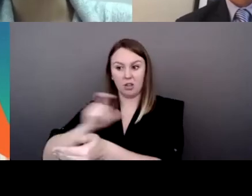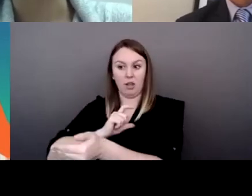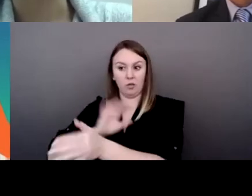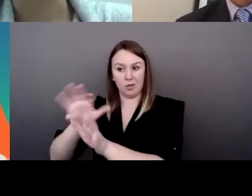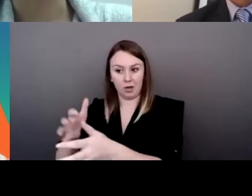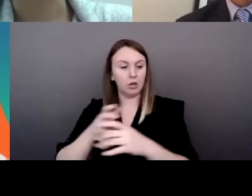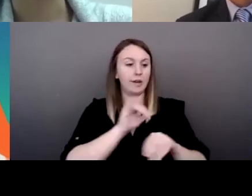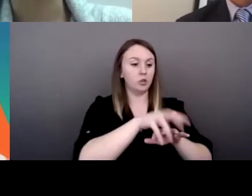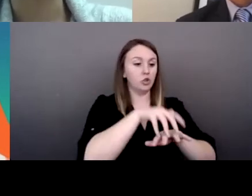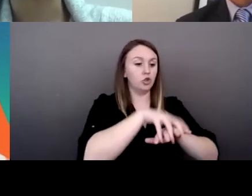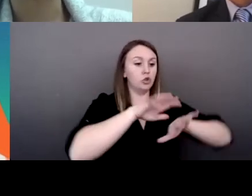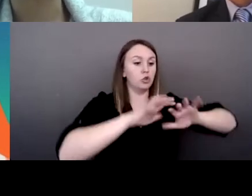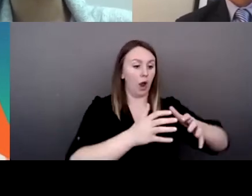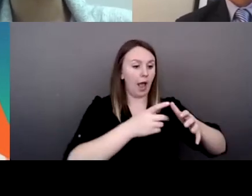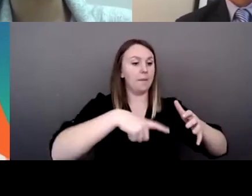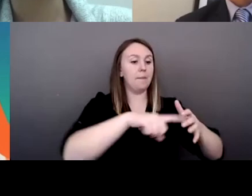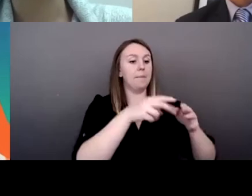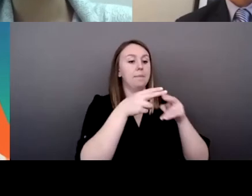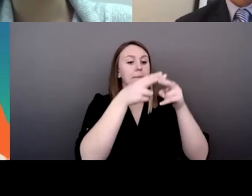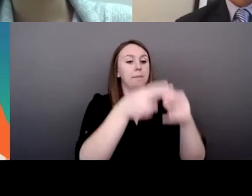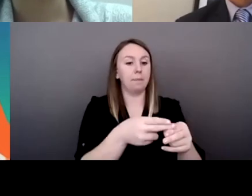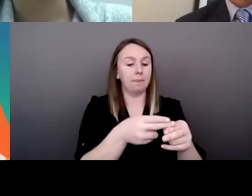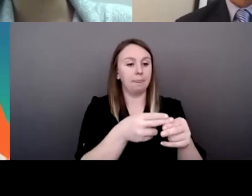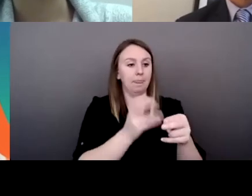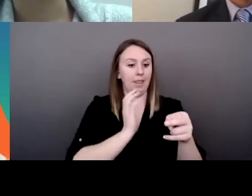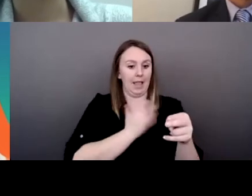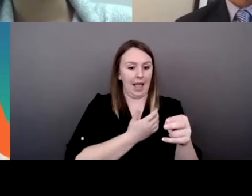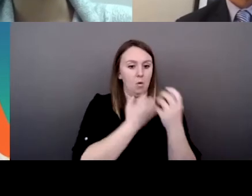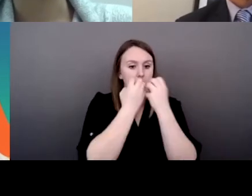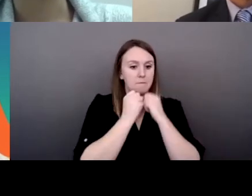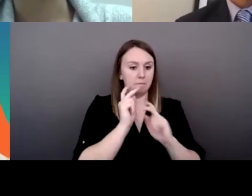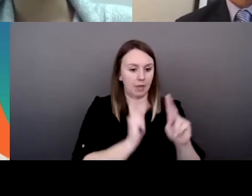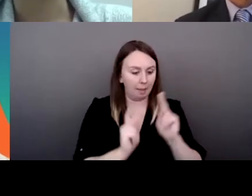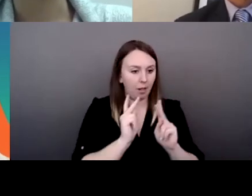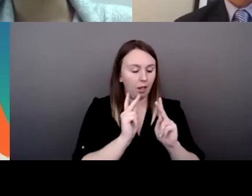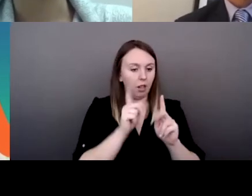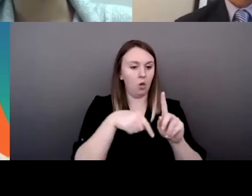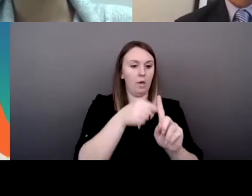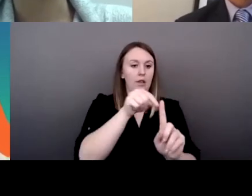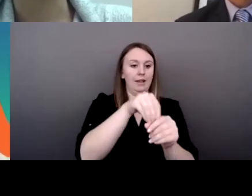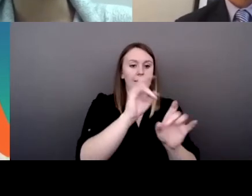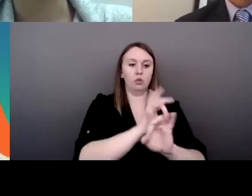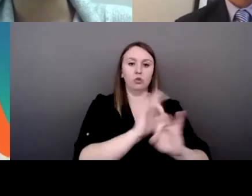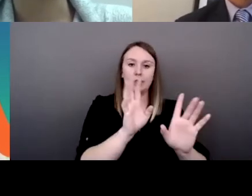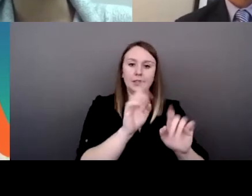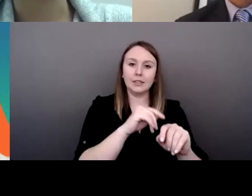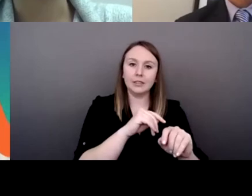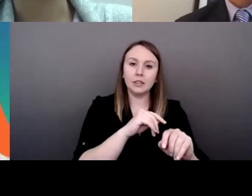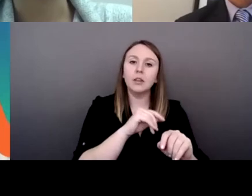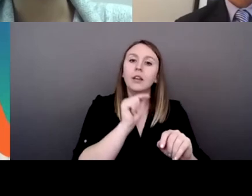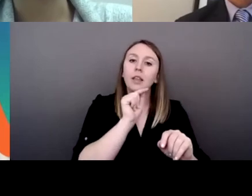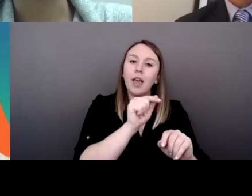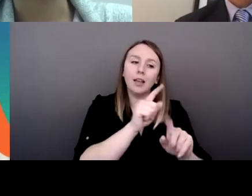tribes, communally refer to our own people when they're in crisis. And so I